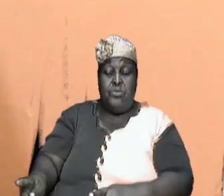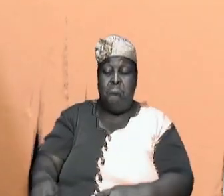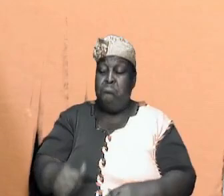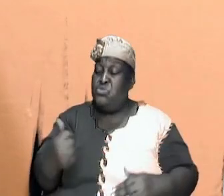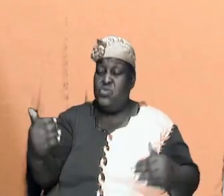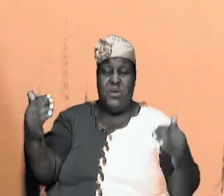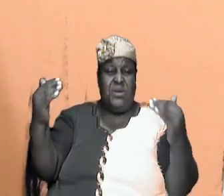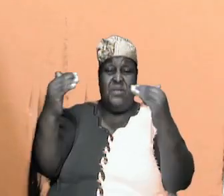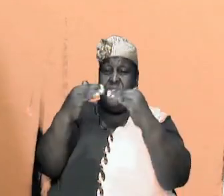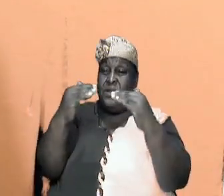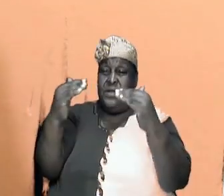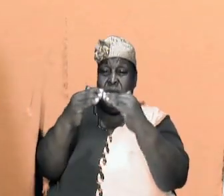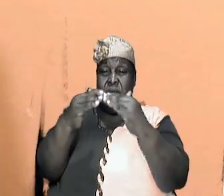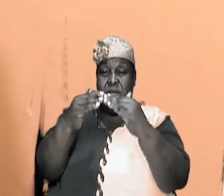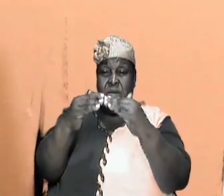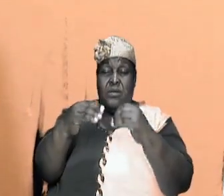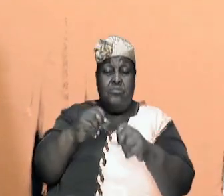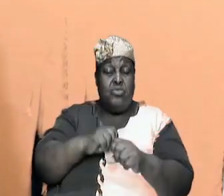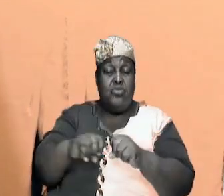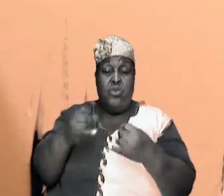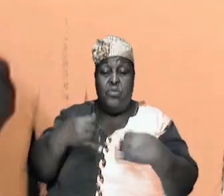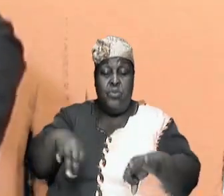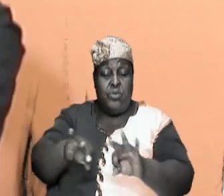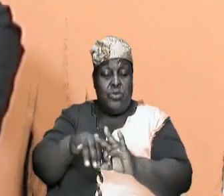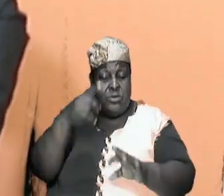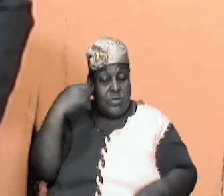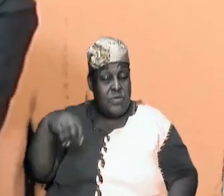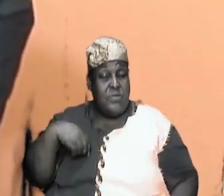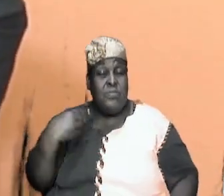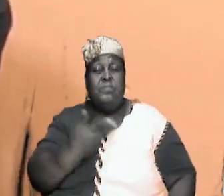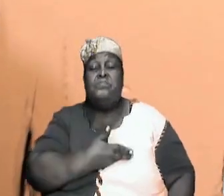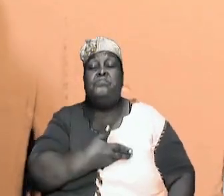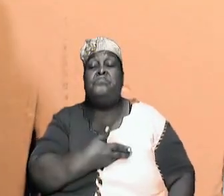believe. And so it is important for us